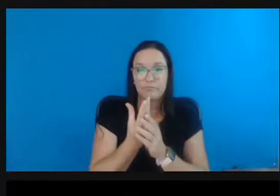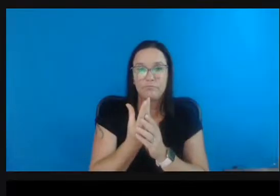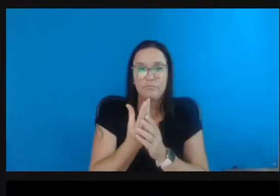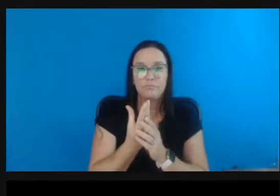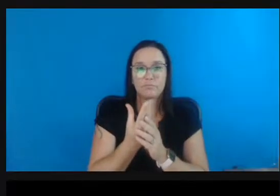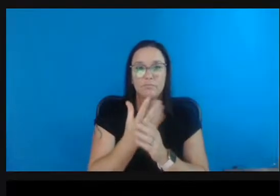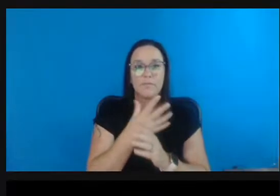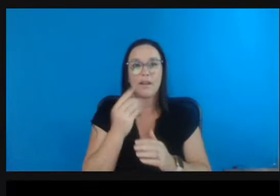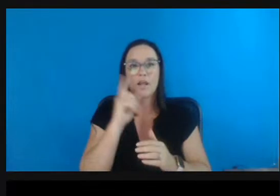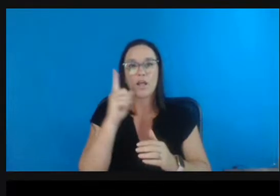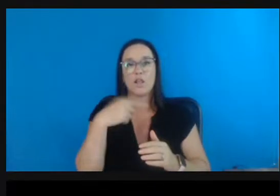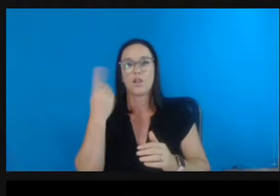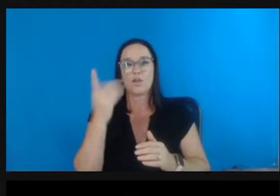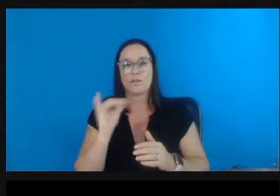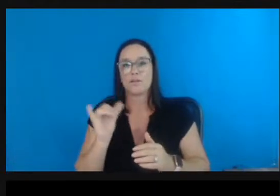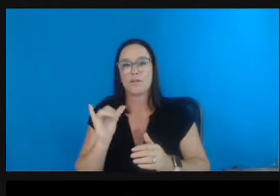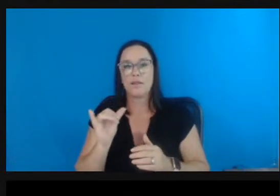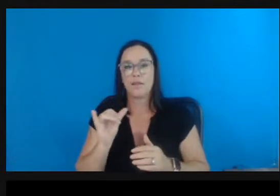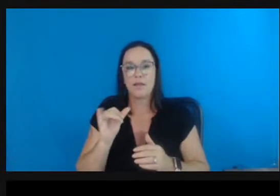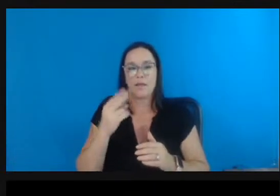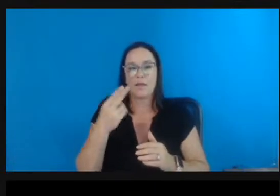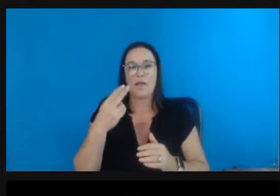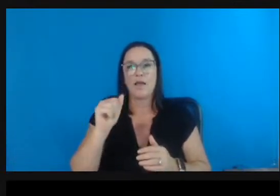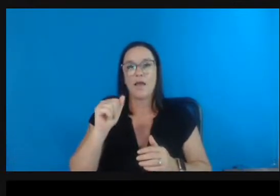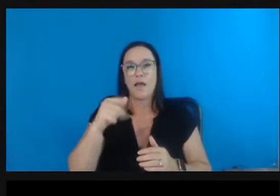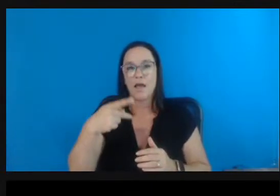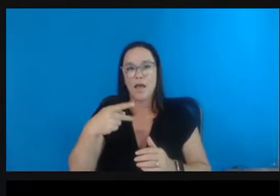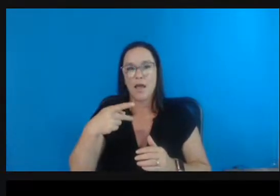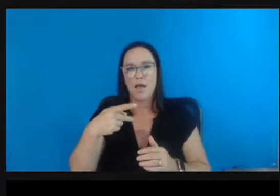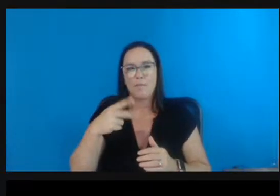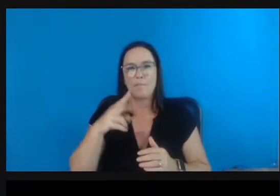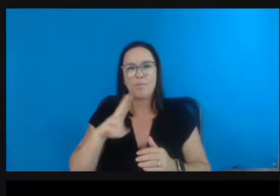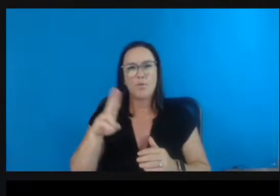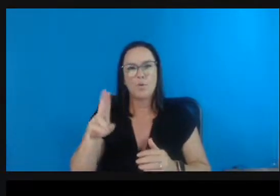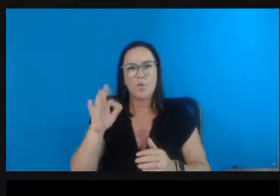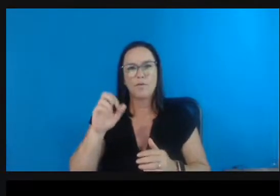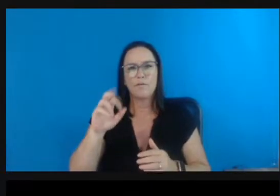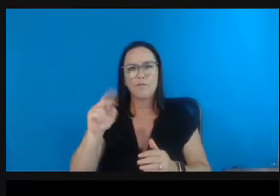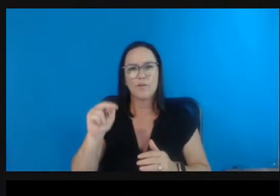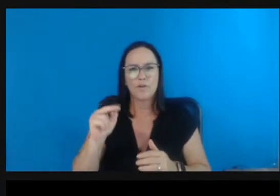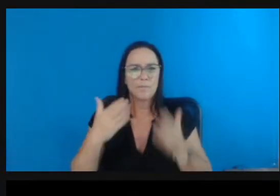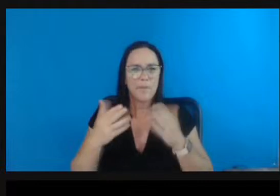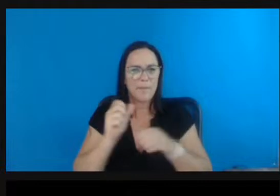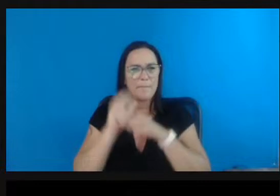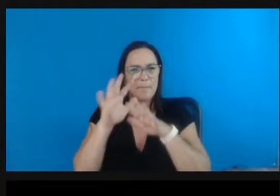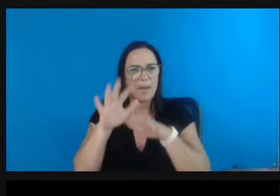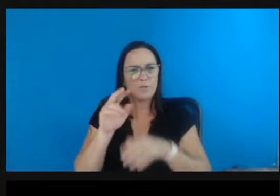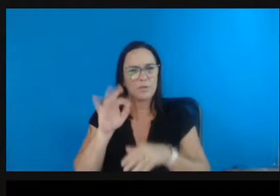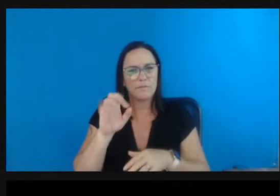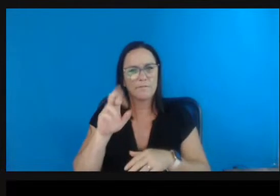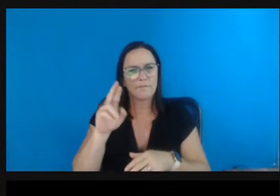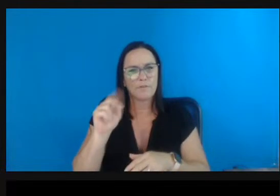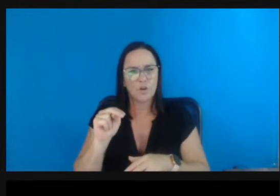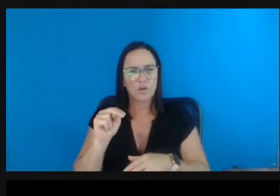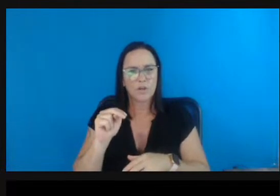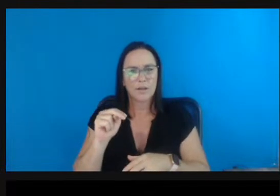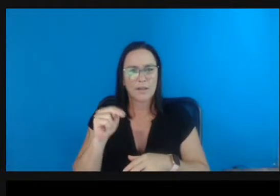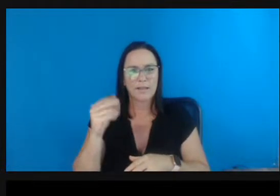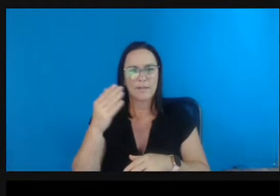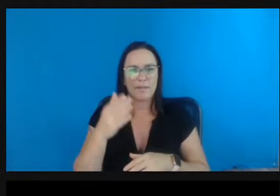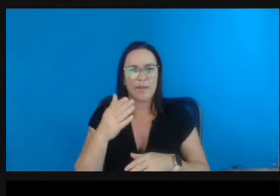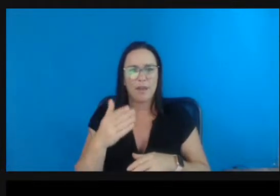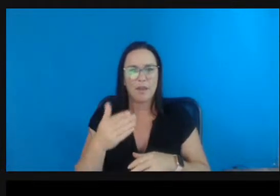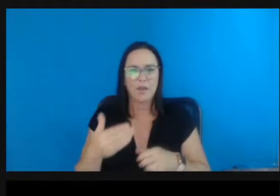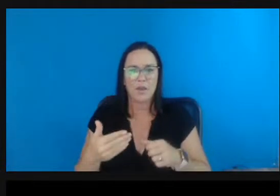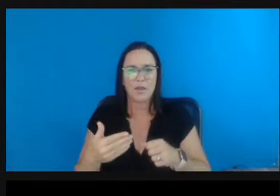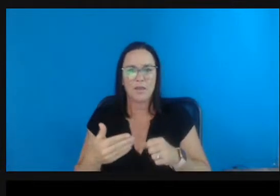it looks like a hapu'u fern. I'm not sure if it's a hapu'u or if it looks like maybe it's an ama'u fern there that got partially